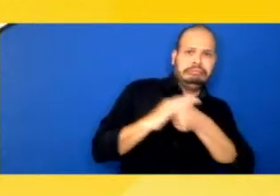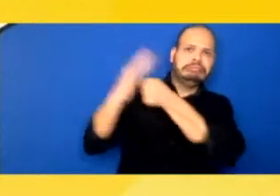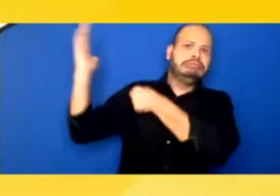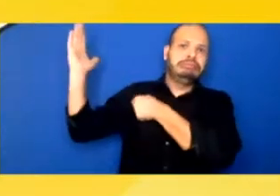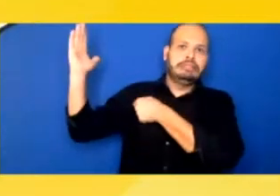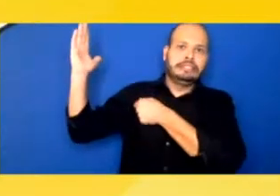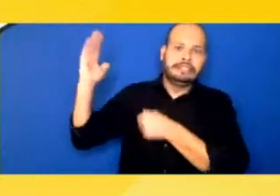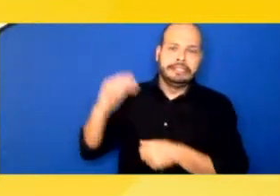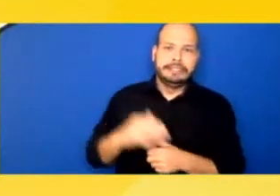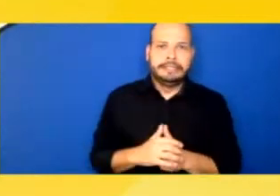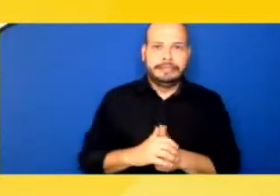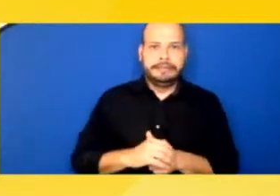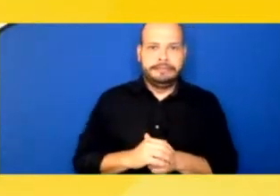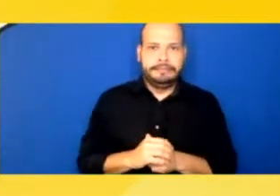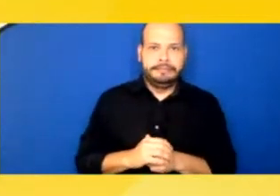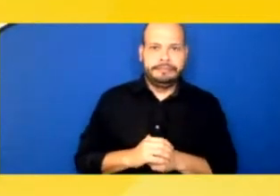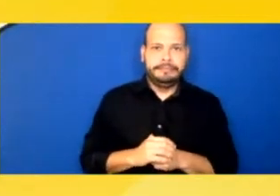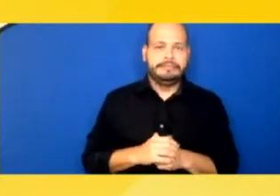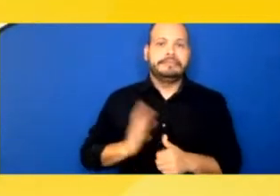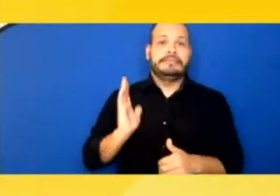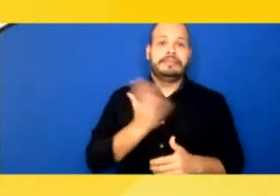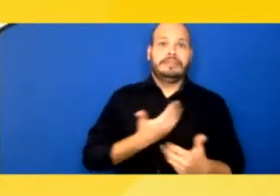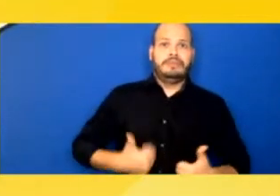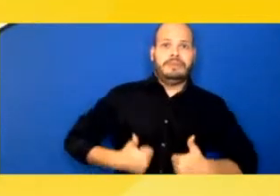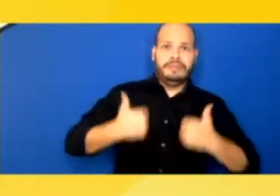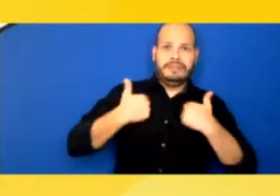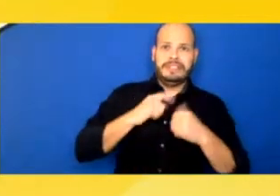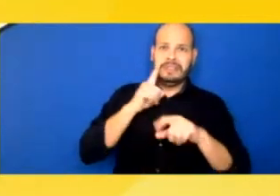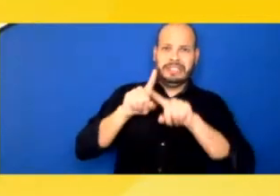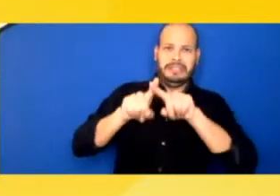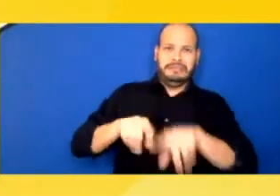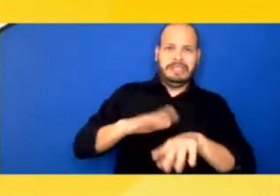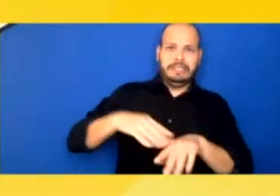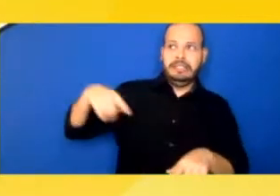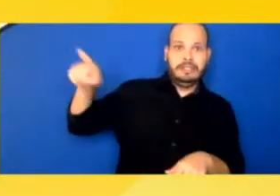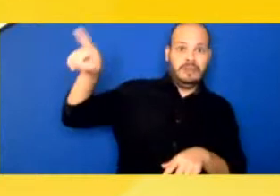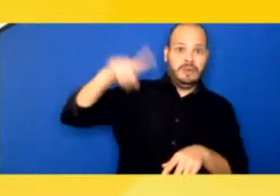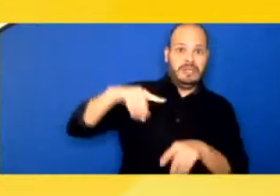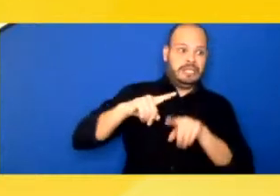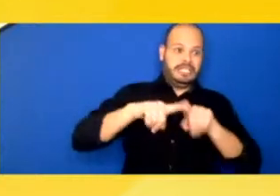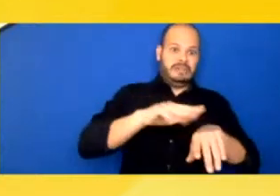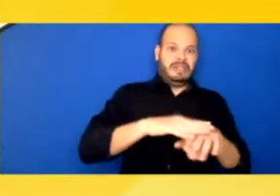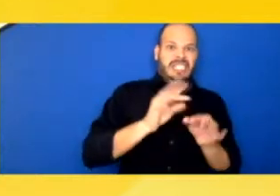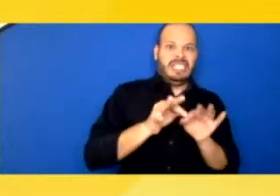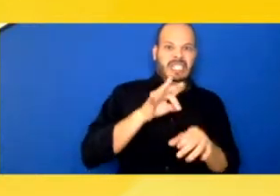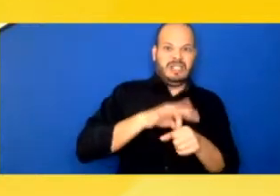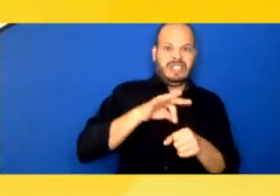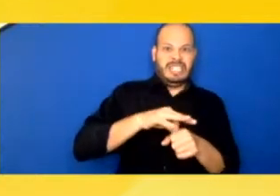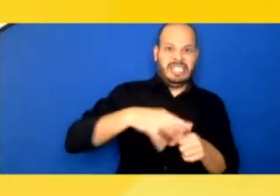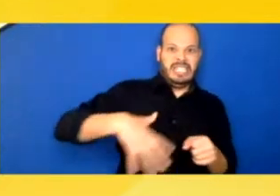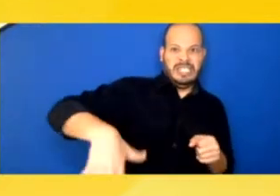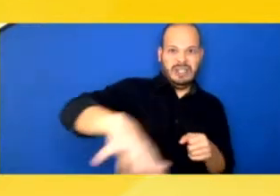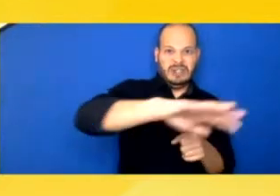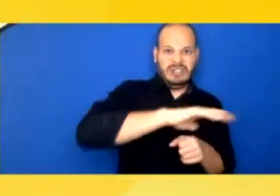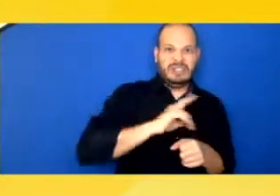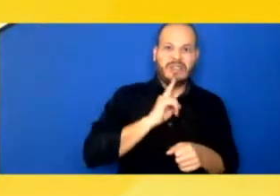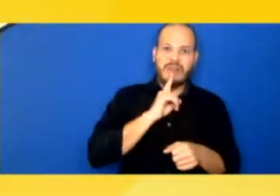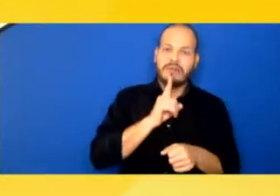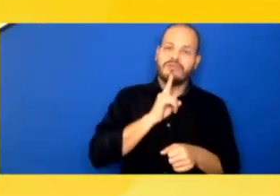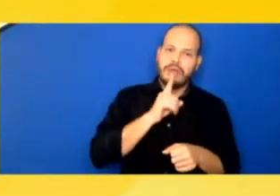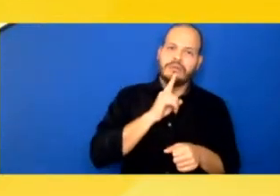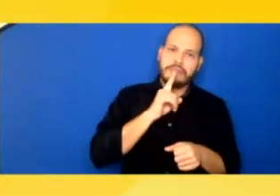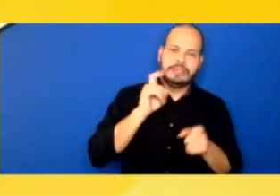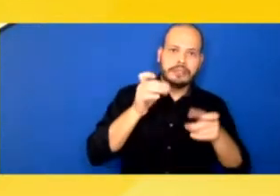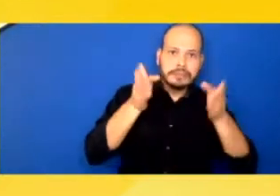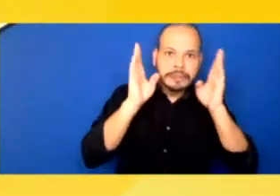must excite and empower others to vote because somebody has been hurting our people. It's gone on for far too long. And